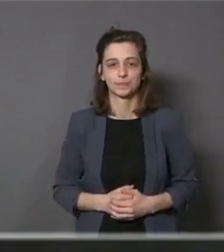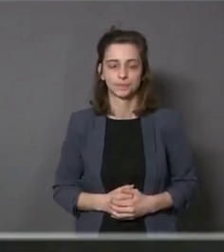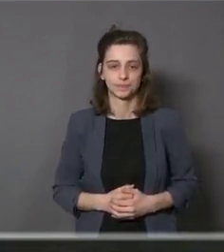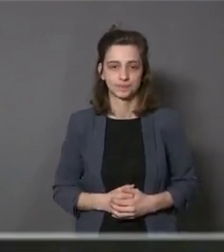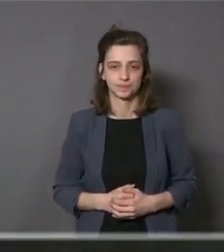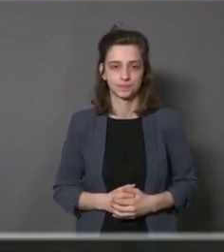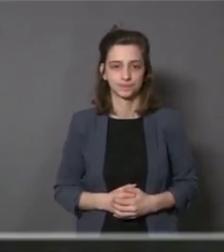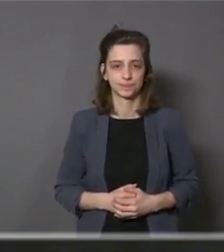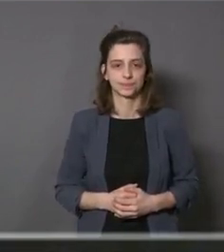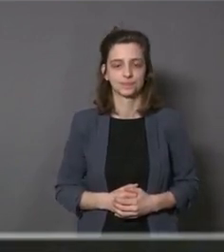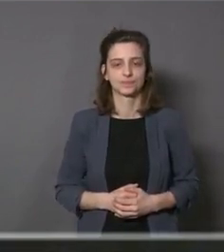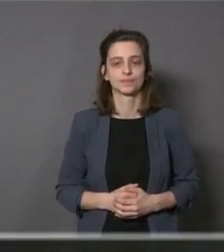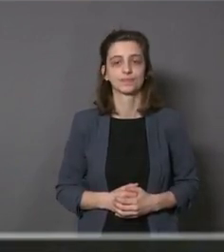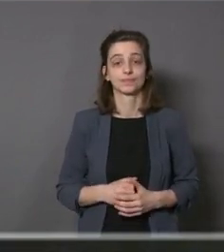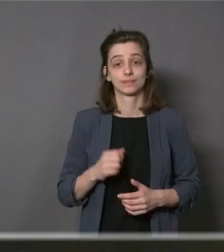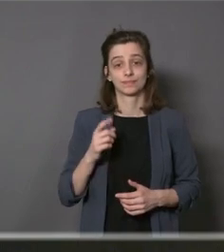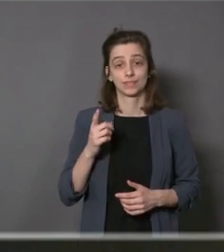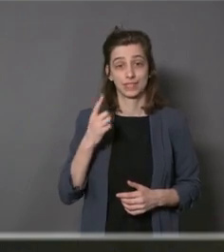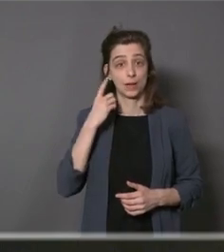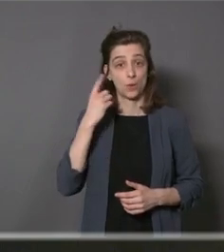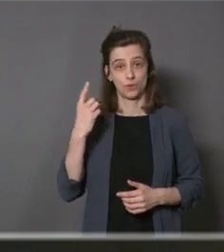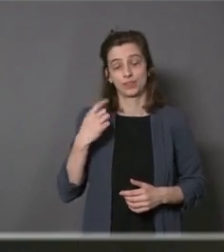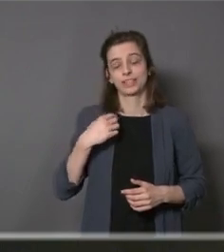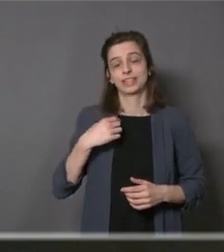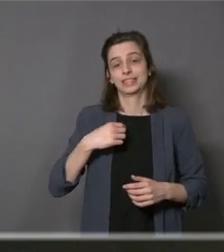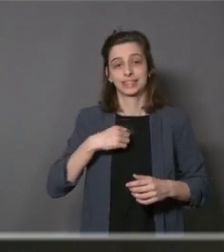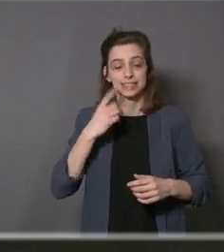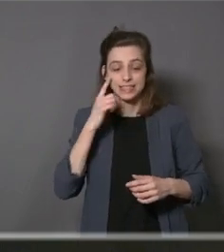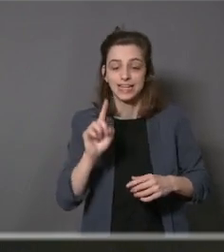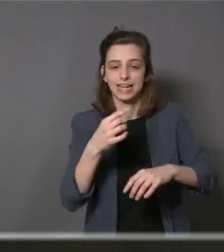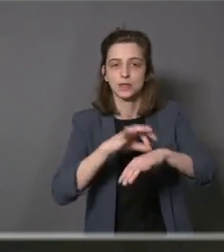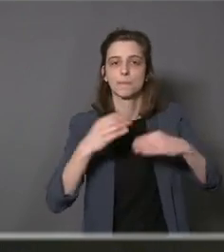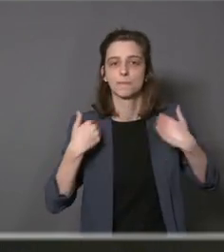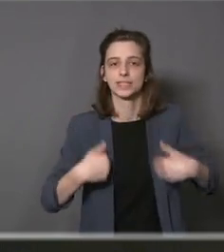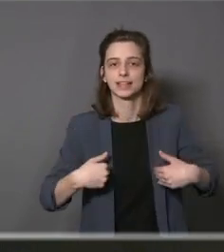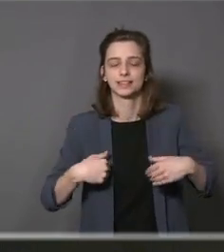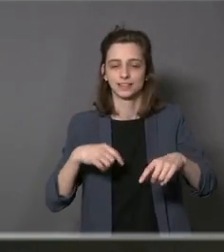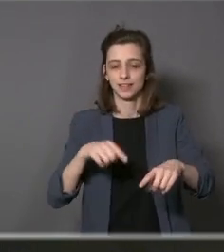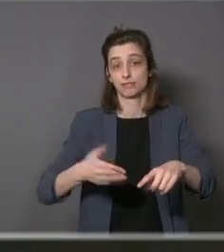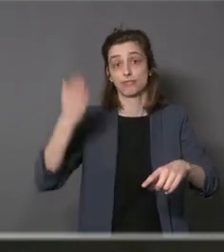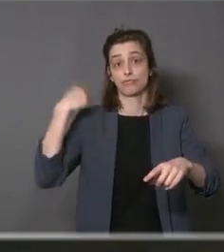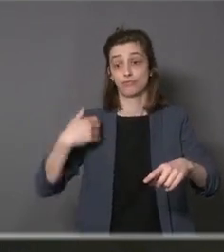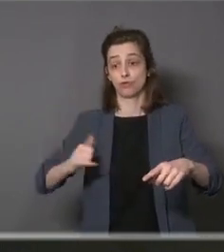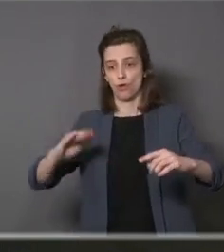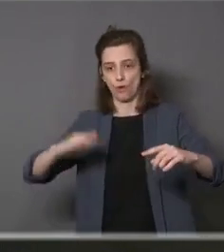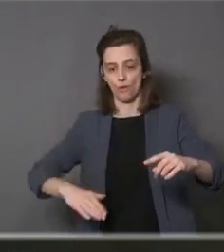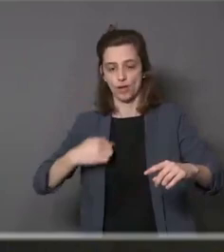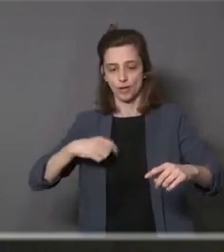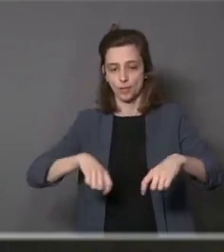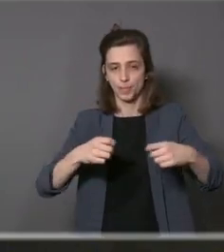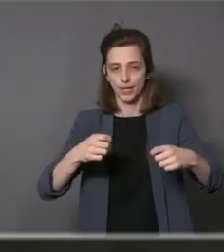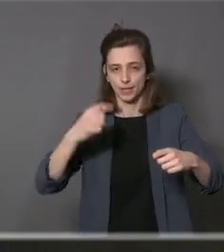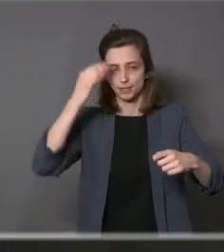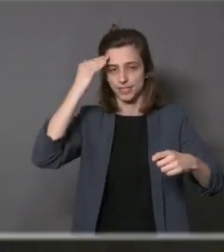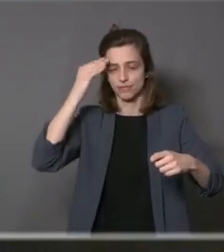began when I saw my first Rett-syndroom patient as a young resident, and that drove me to shift,